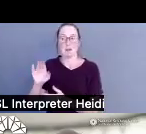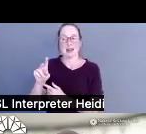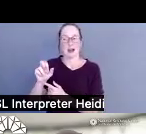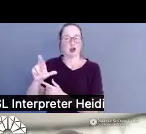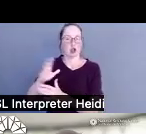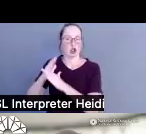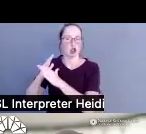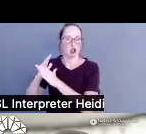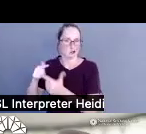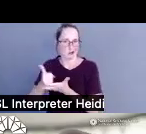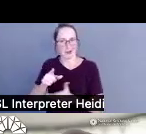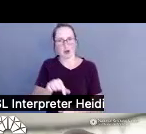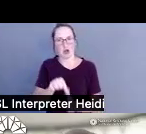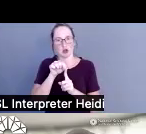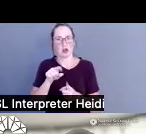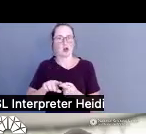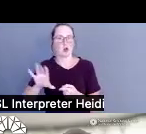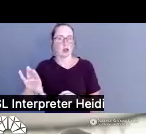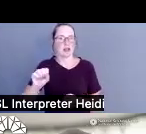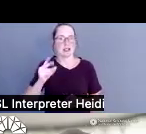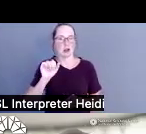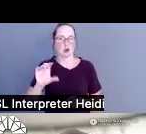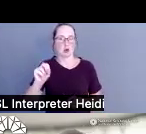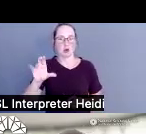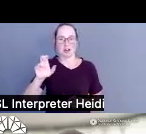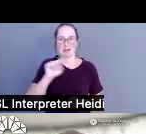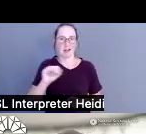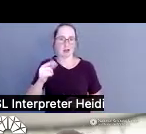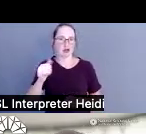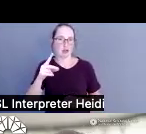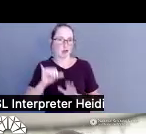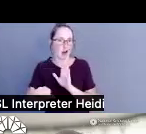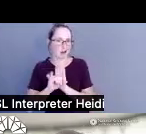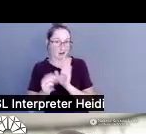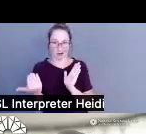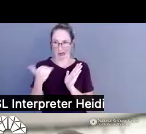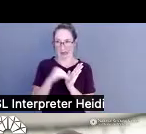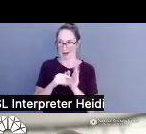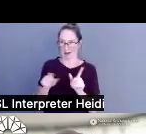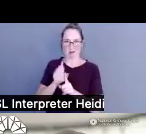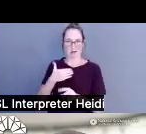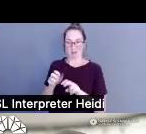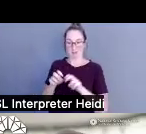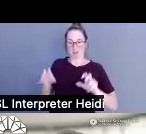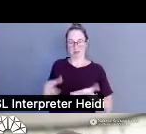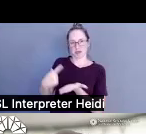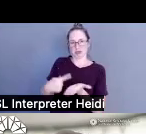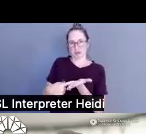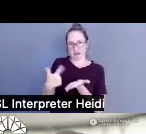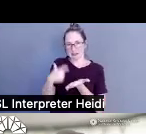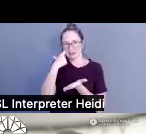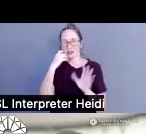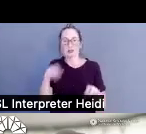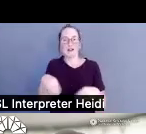are unique to their sexual orientation and gender identity. And so again, as our panelists had discussed,